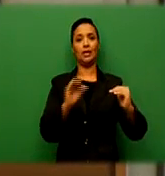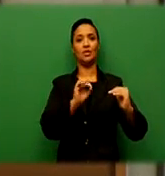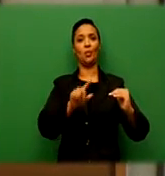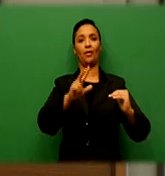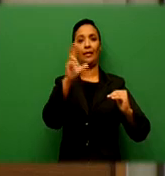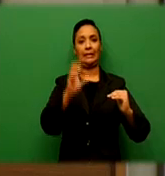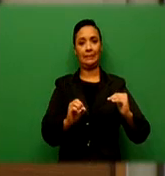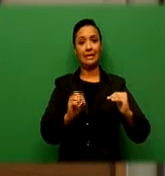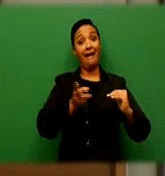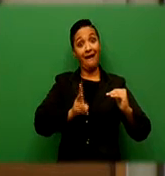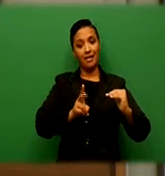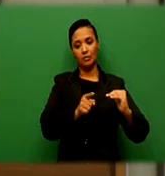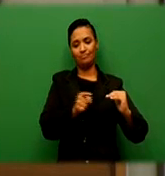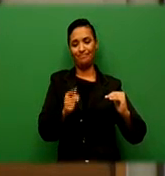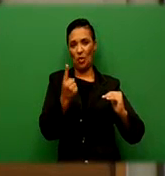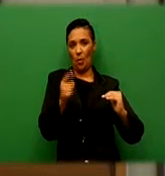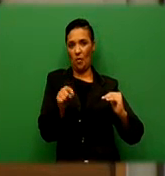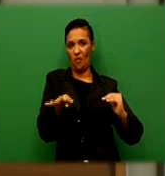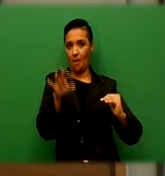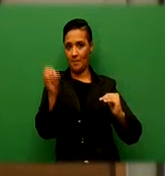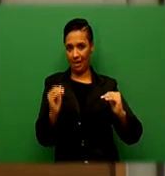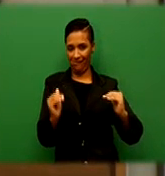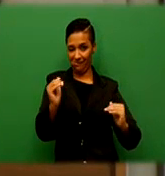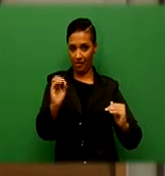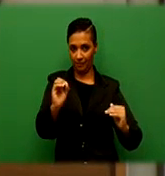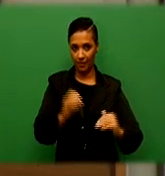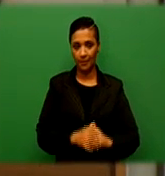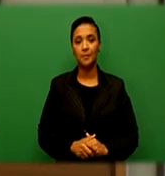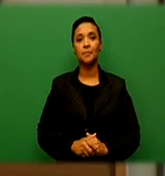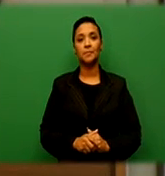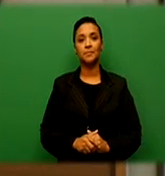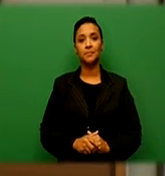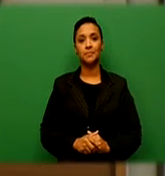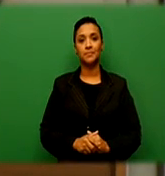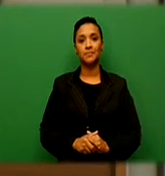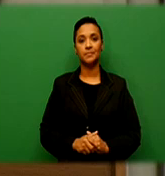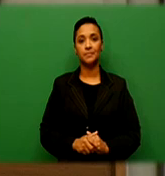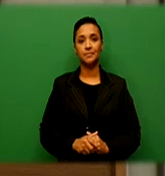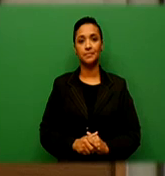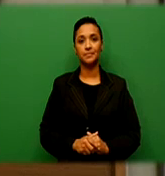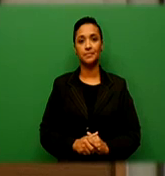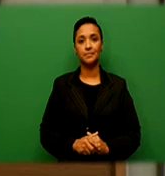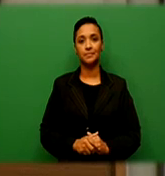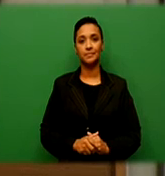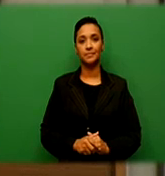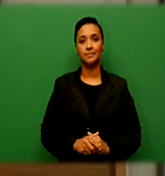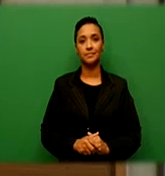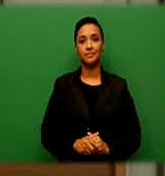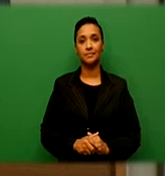and 1.4%. Growth of 1.8% is forecast